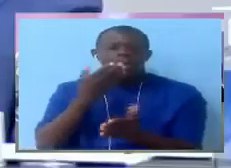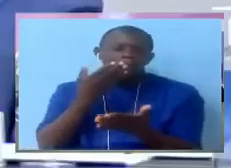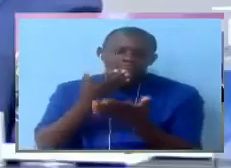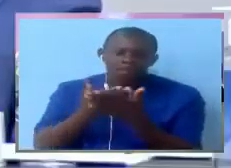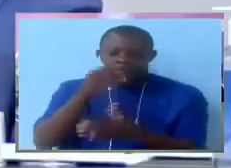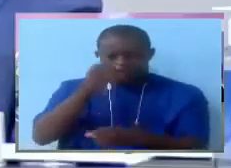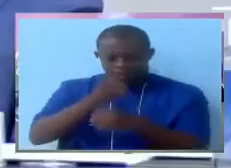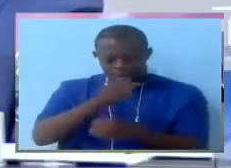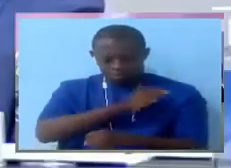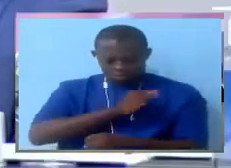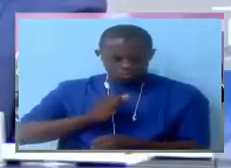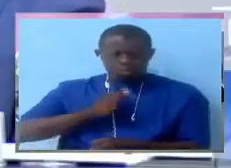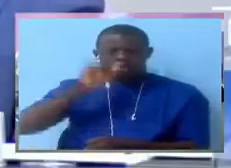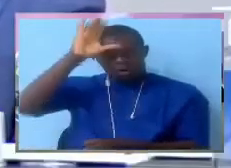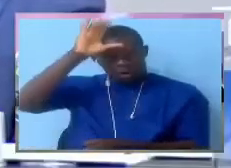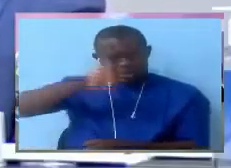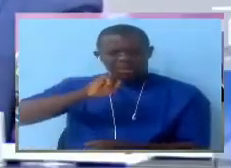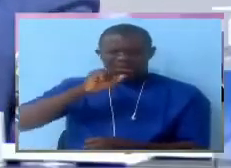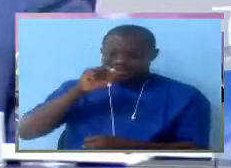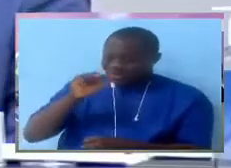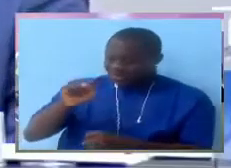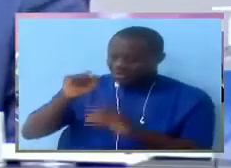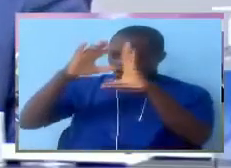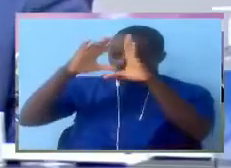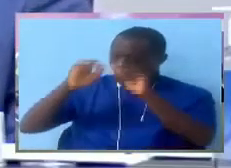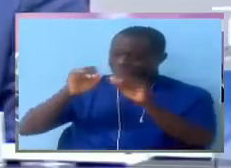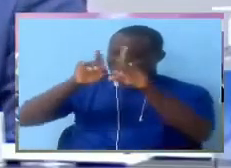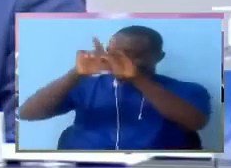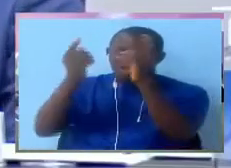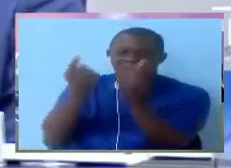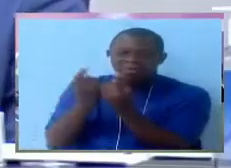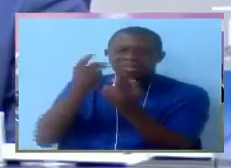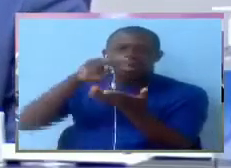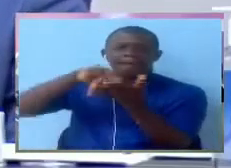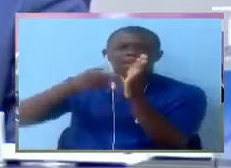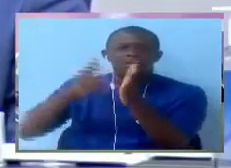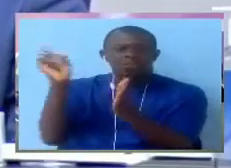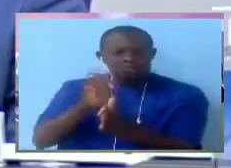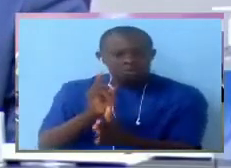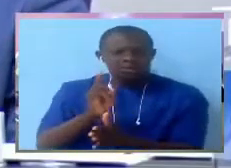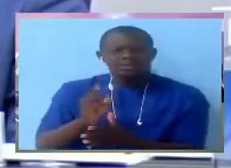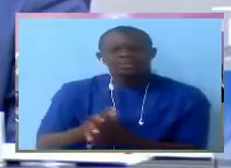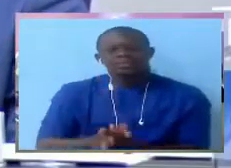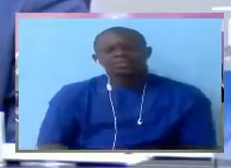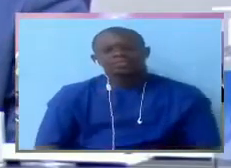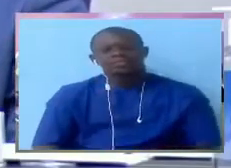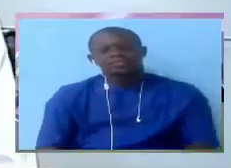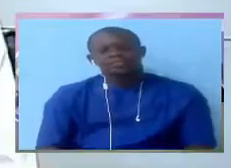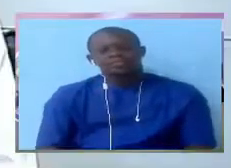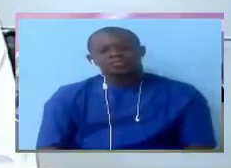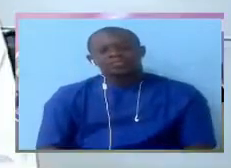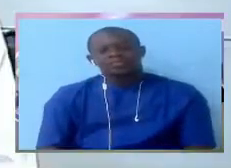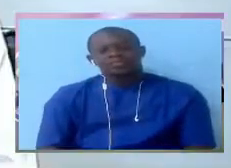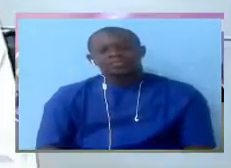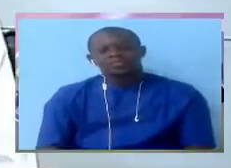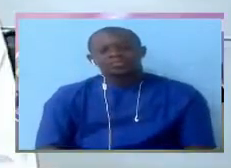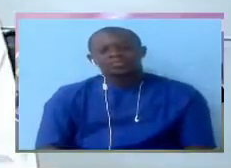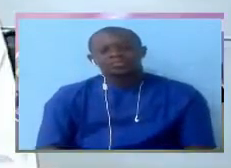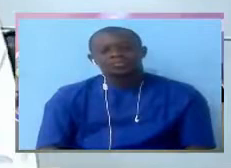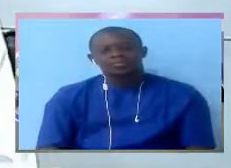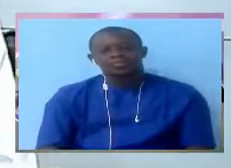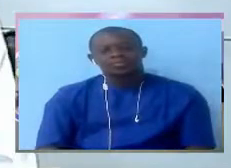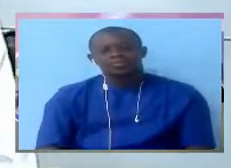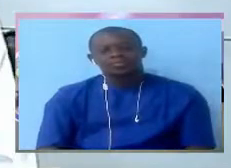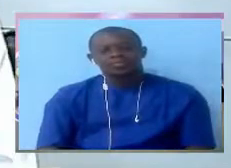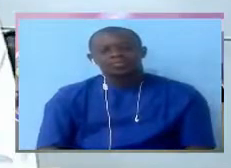understand what that unit is. Dañ bëgg xam fan na bobu nekk ci NIA ñu ko wax Special Operation mom lan